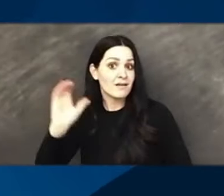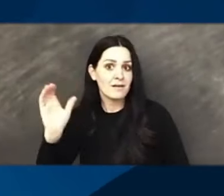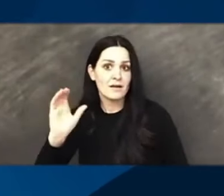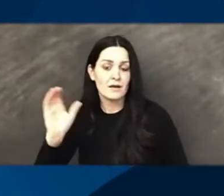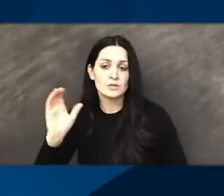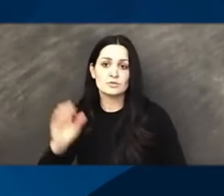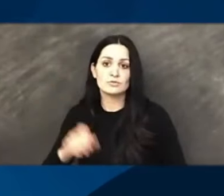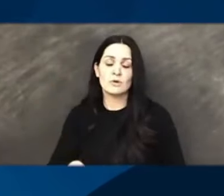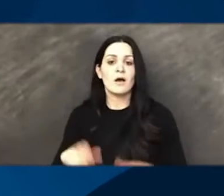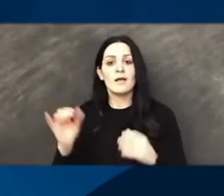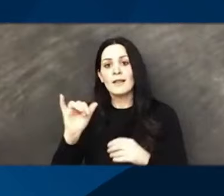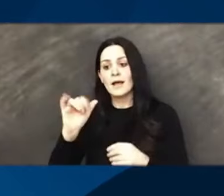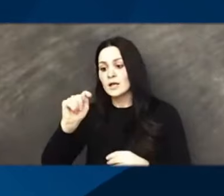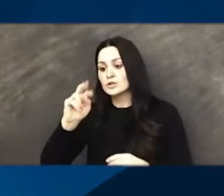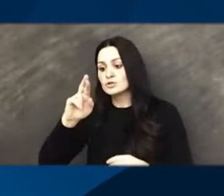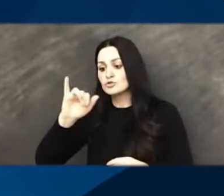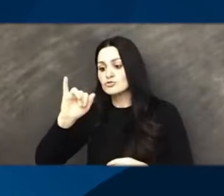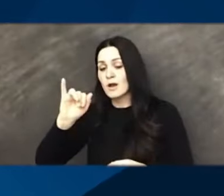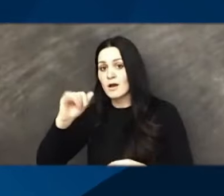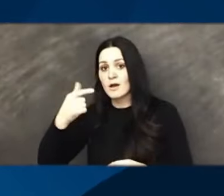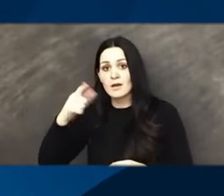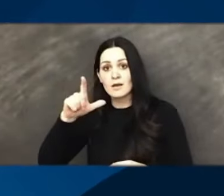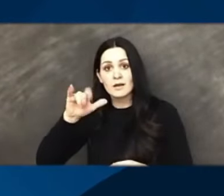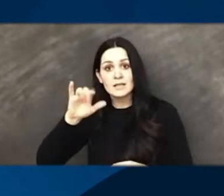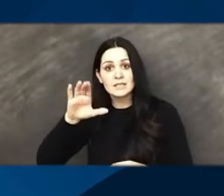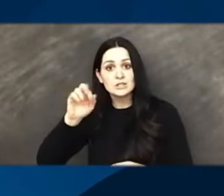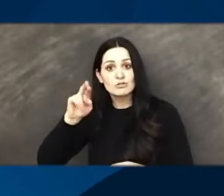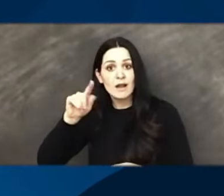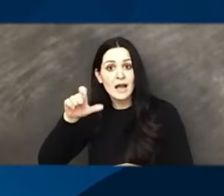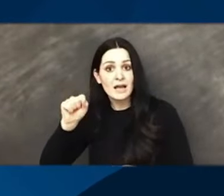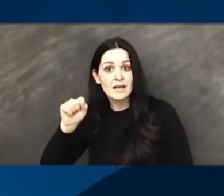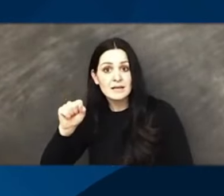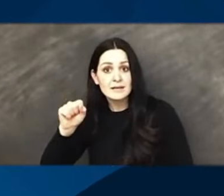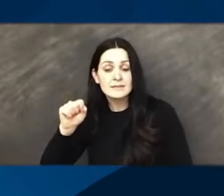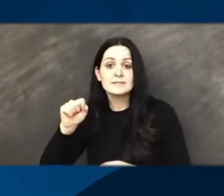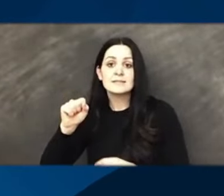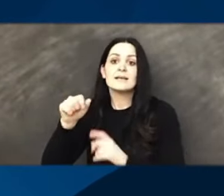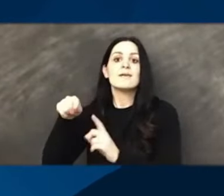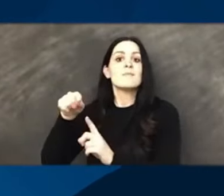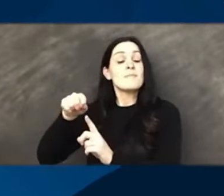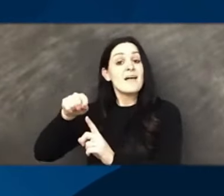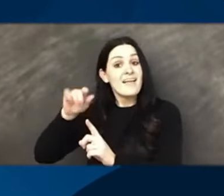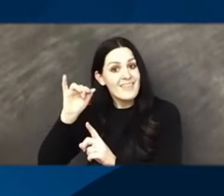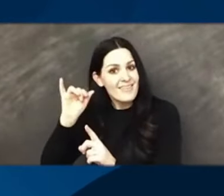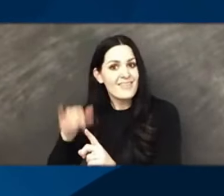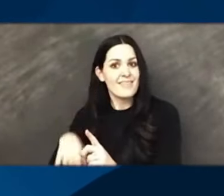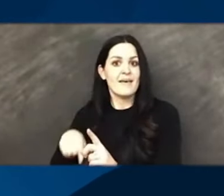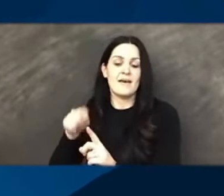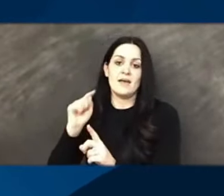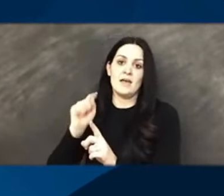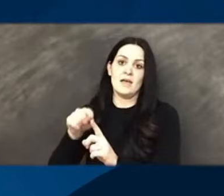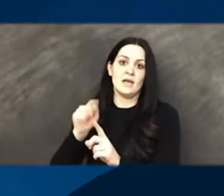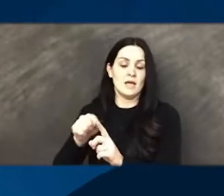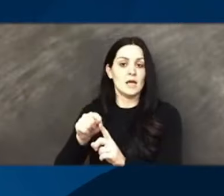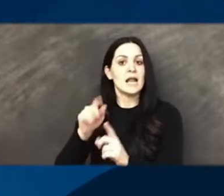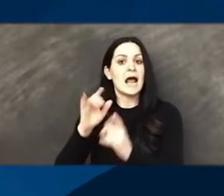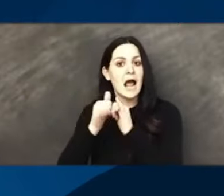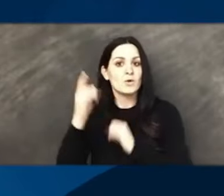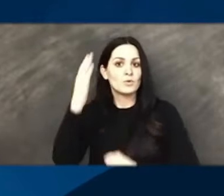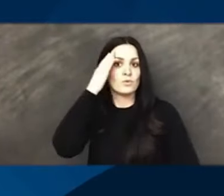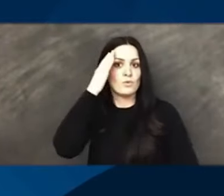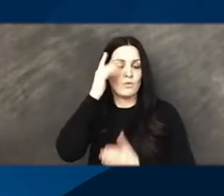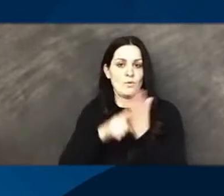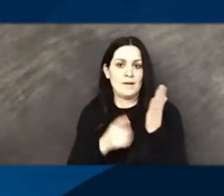like triglycerides, I think of as that's your like dipstick of what you ate that